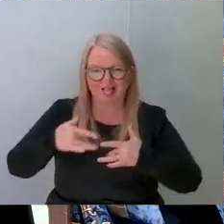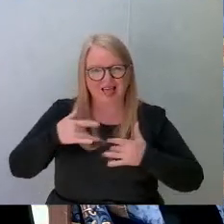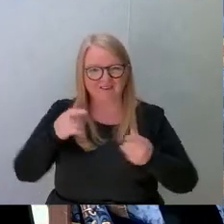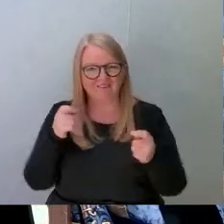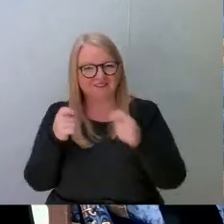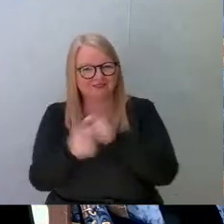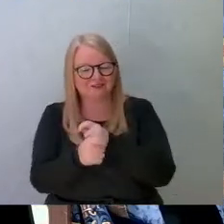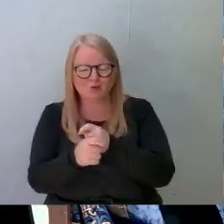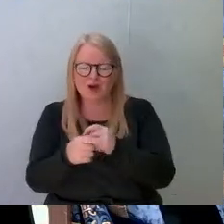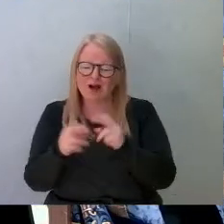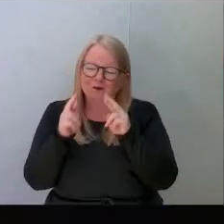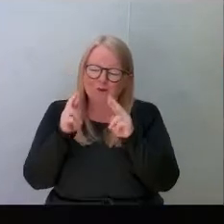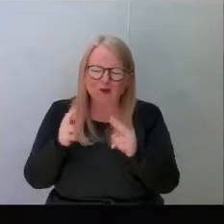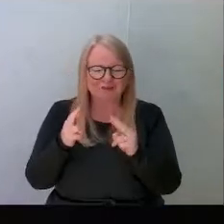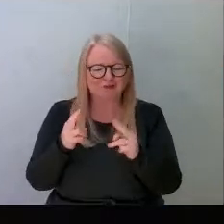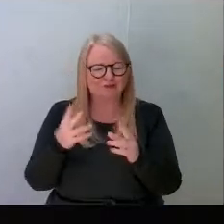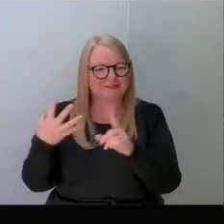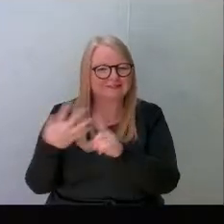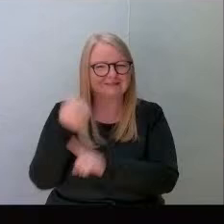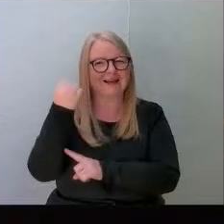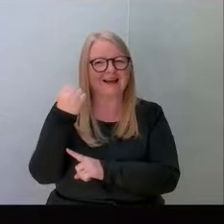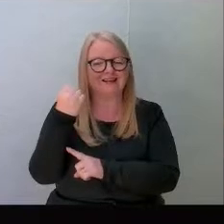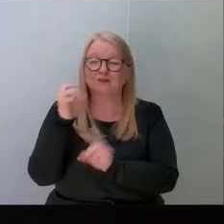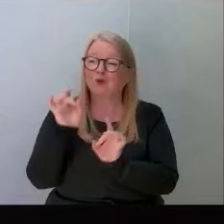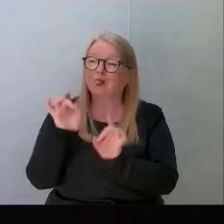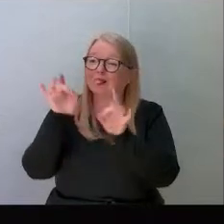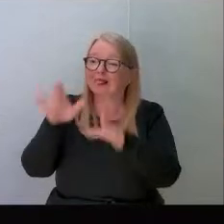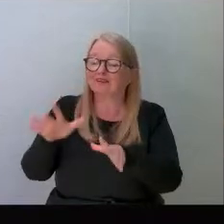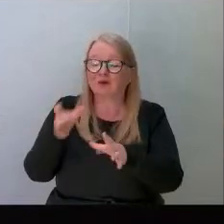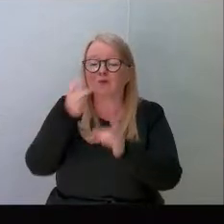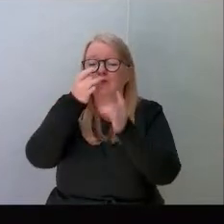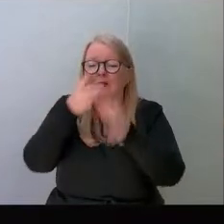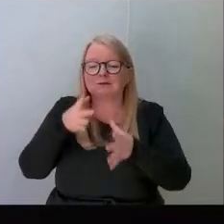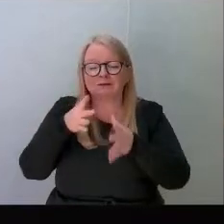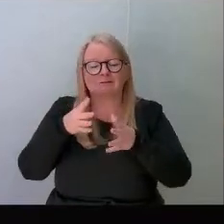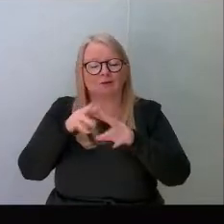every success as you leave this wonderful university,